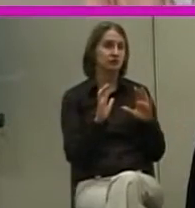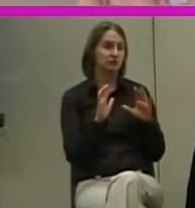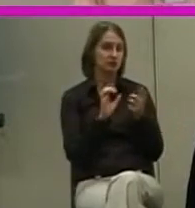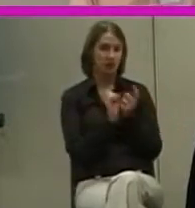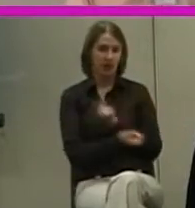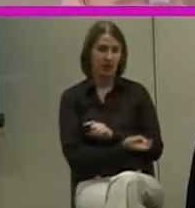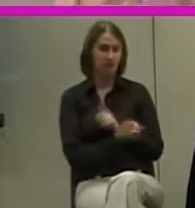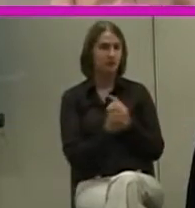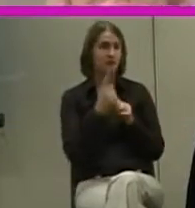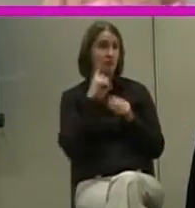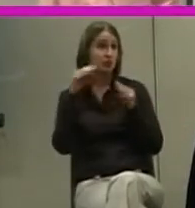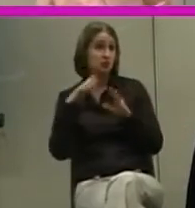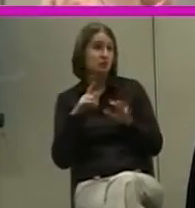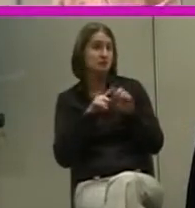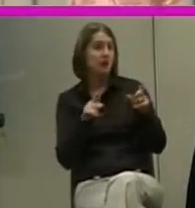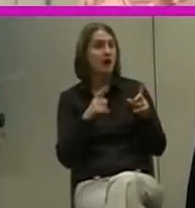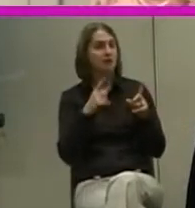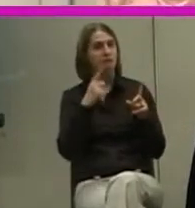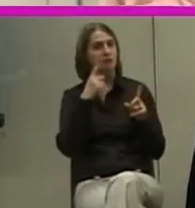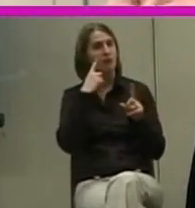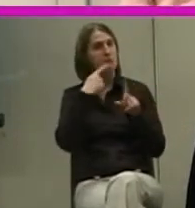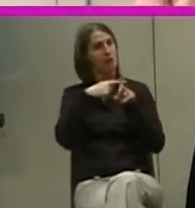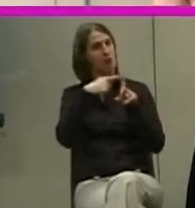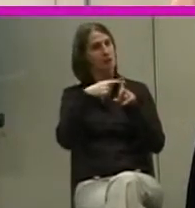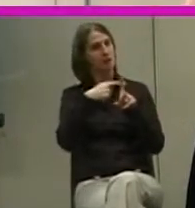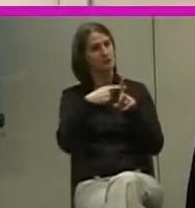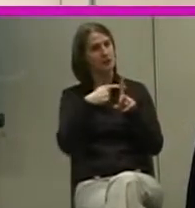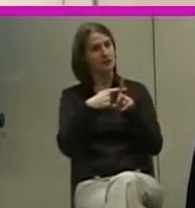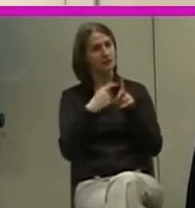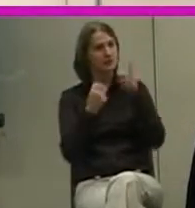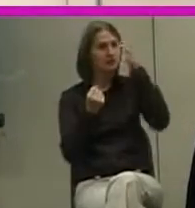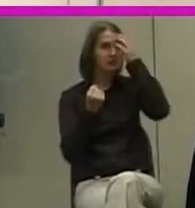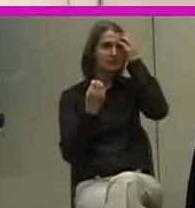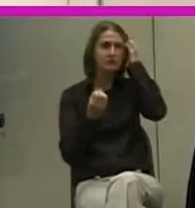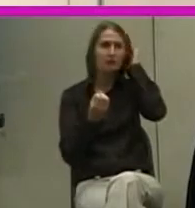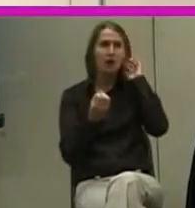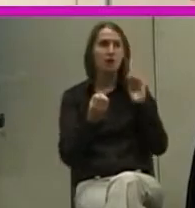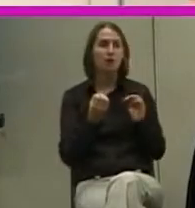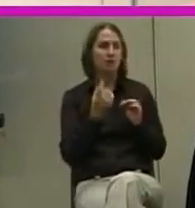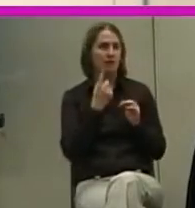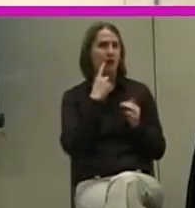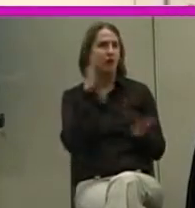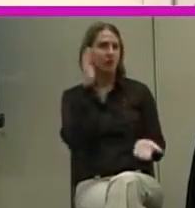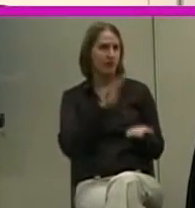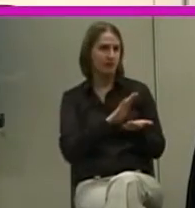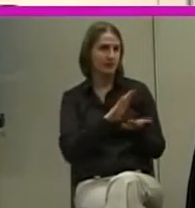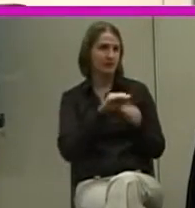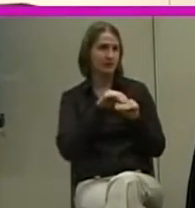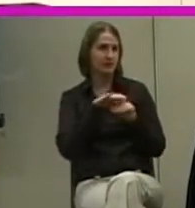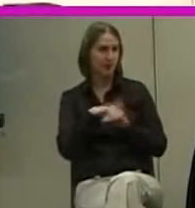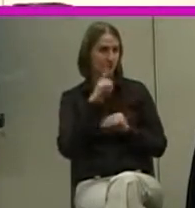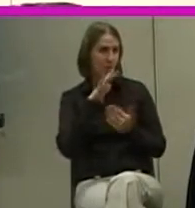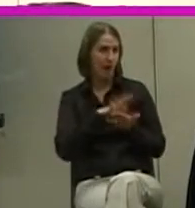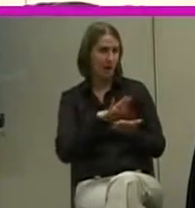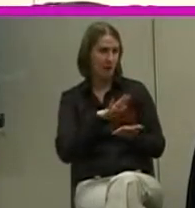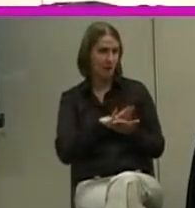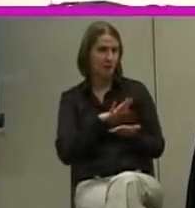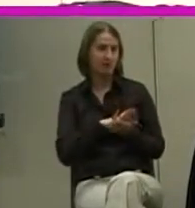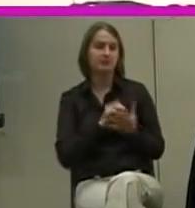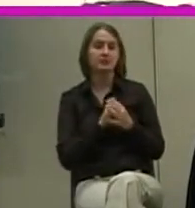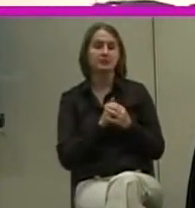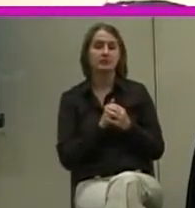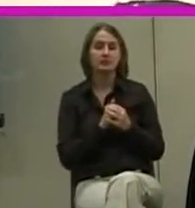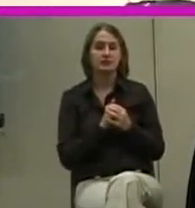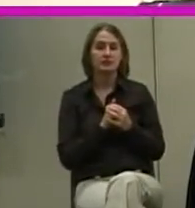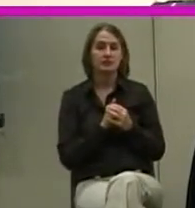but it was positive. So they believed it had less impact on academics in both cohorts than they